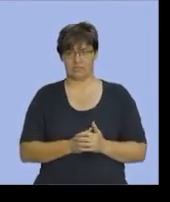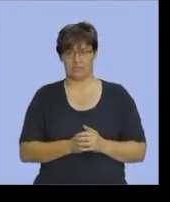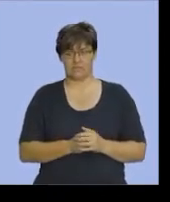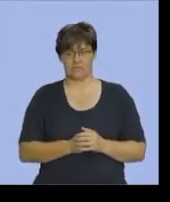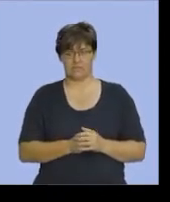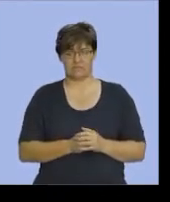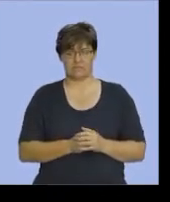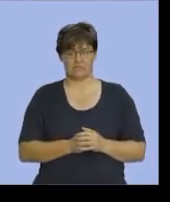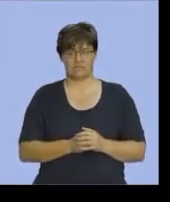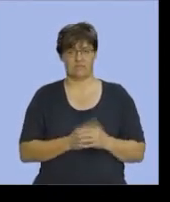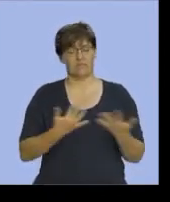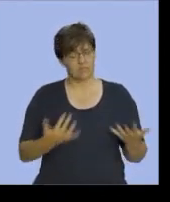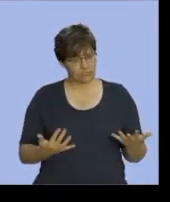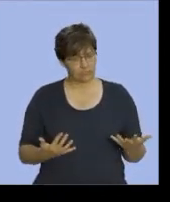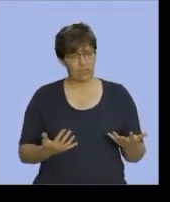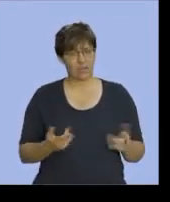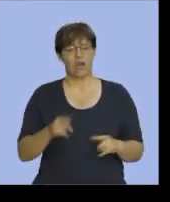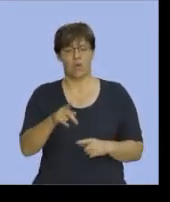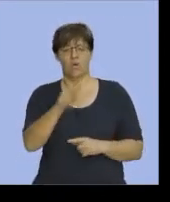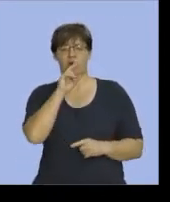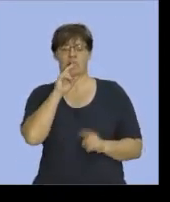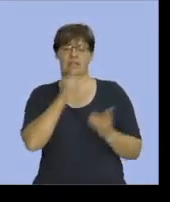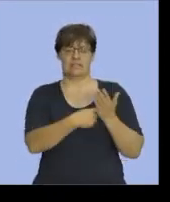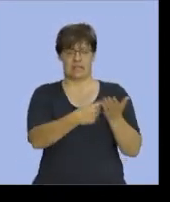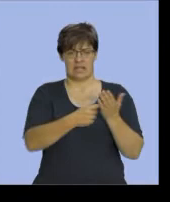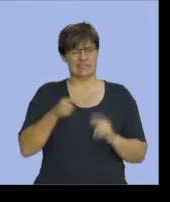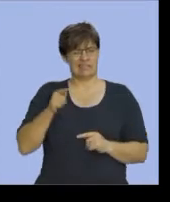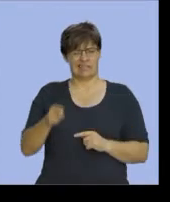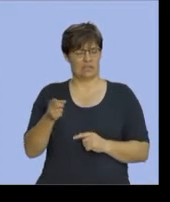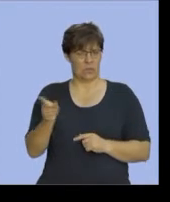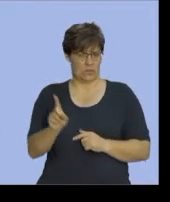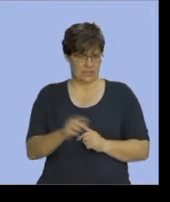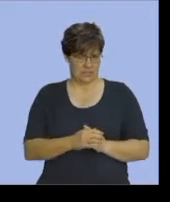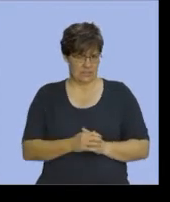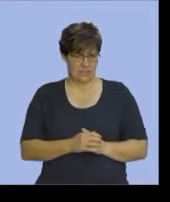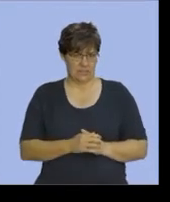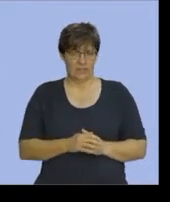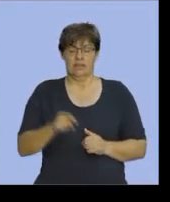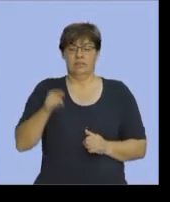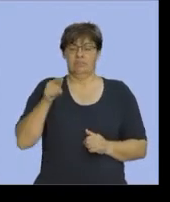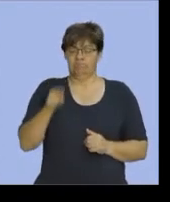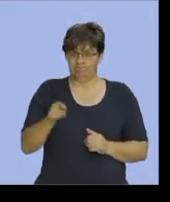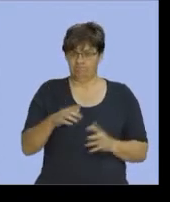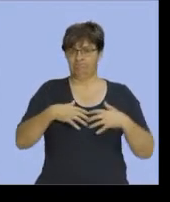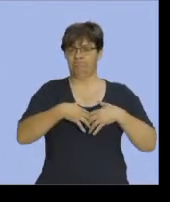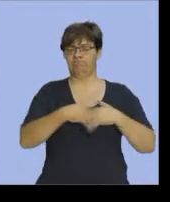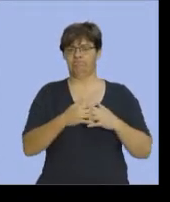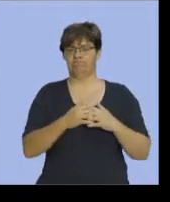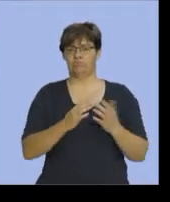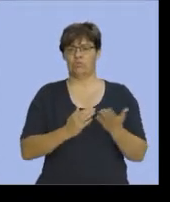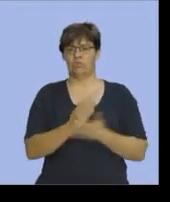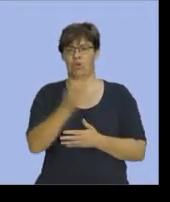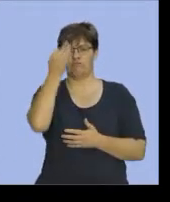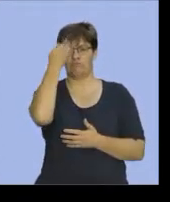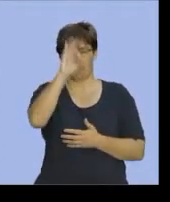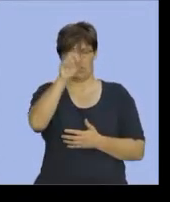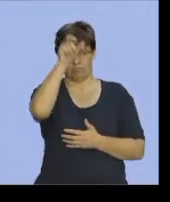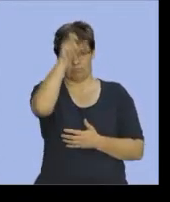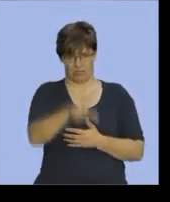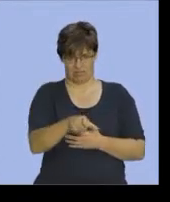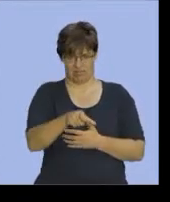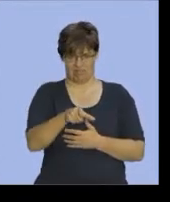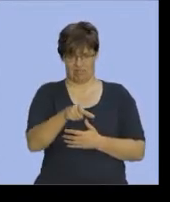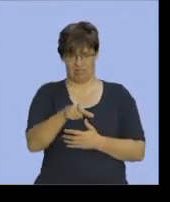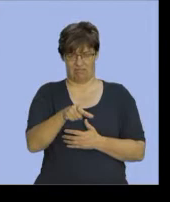and negative values. But really, let's talk about what this is. This was designed by a French